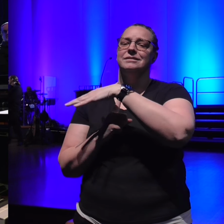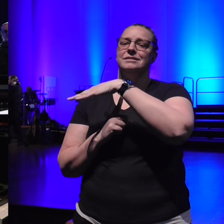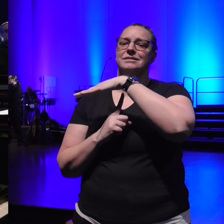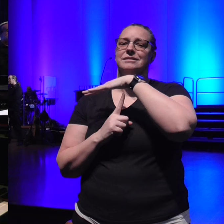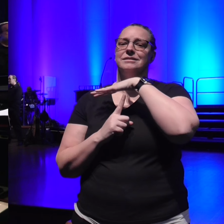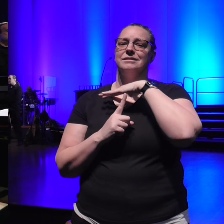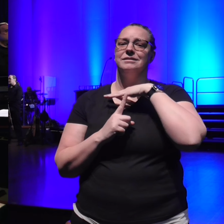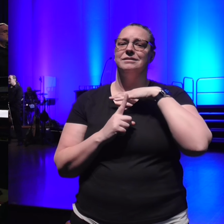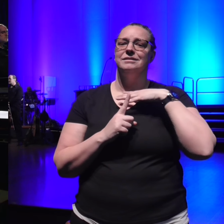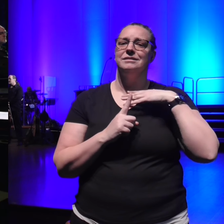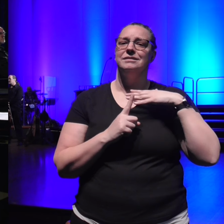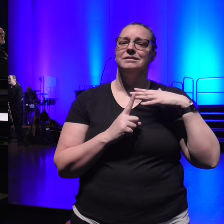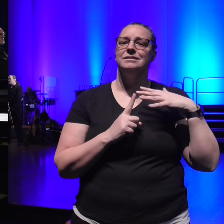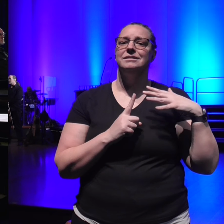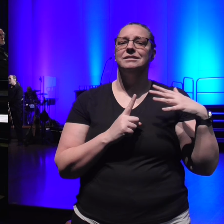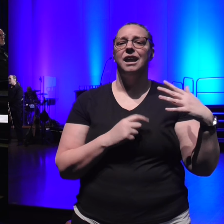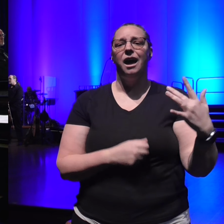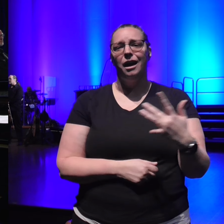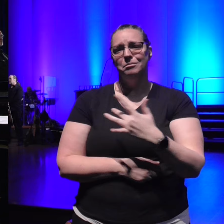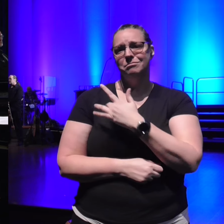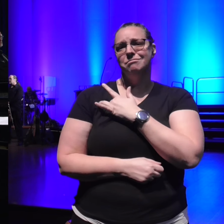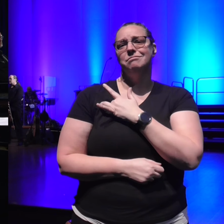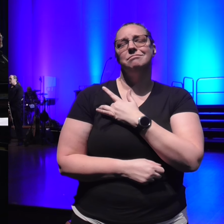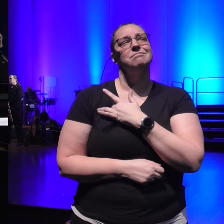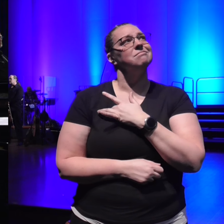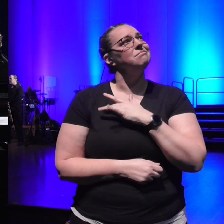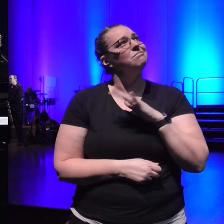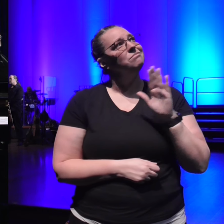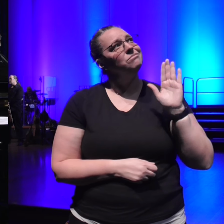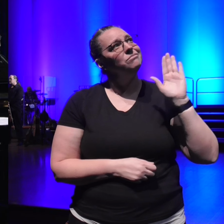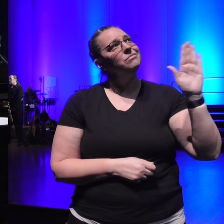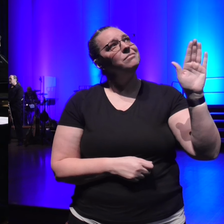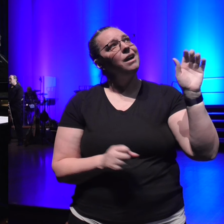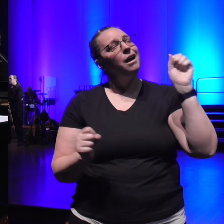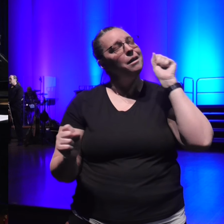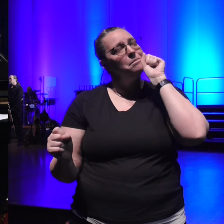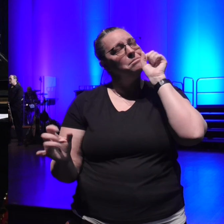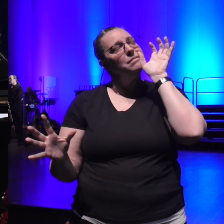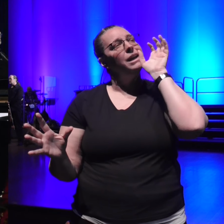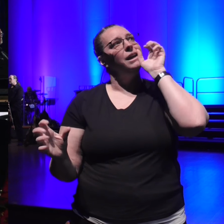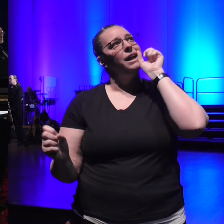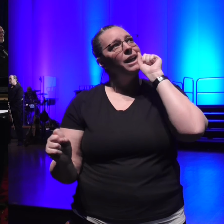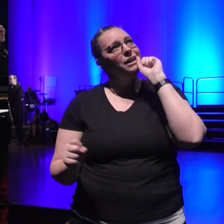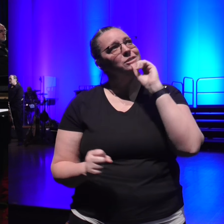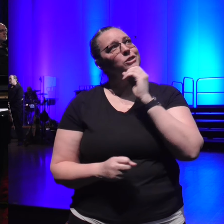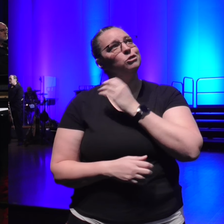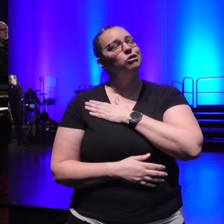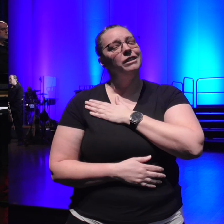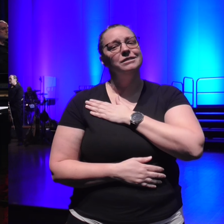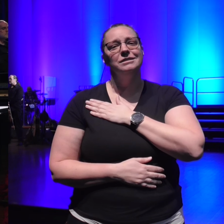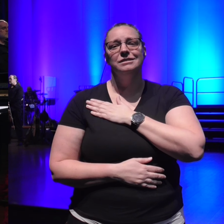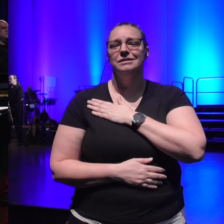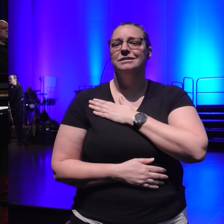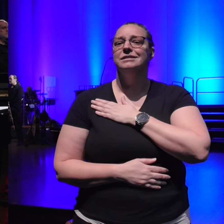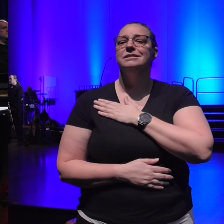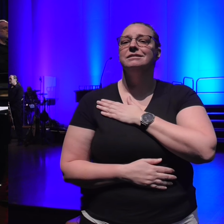And I am touched by amazing grace.